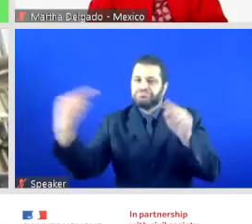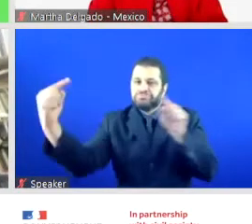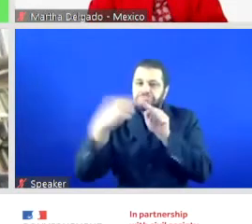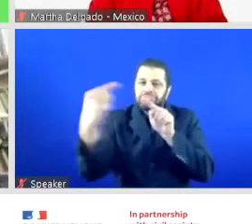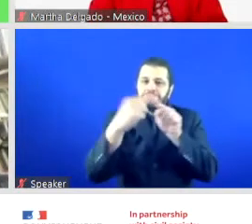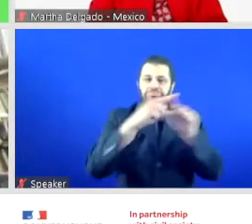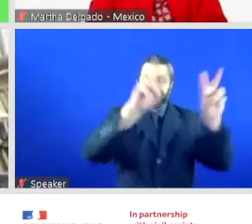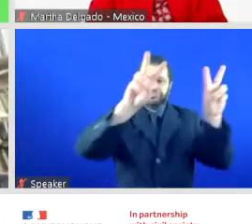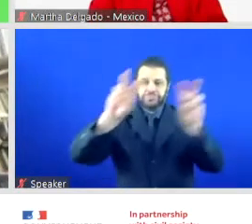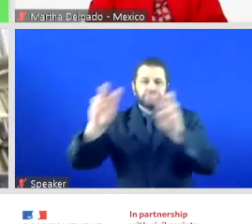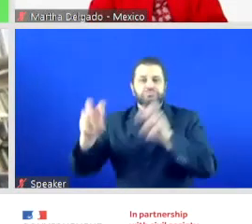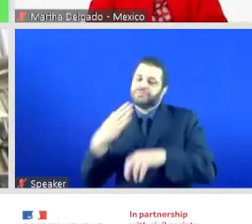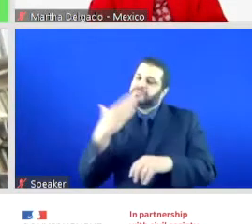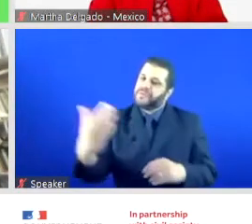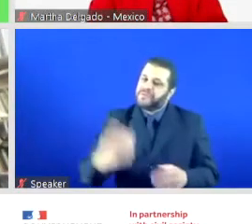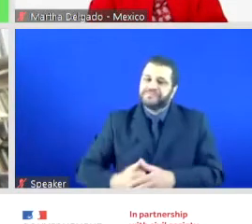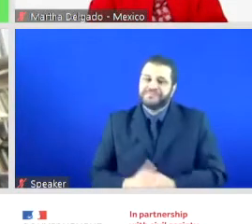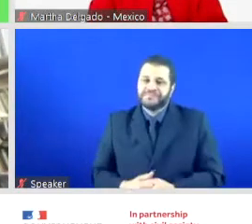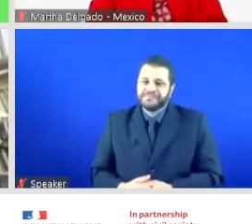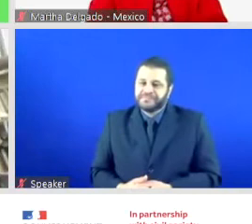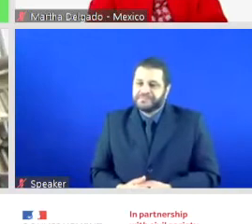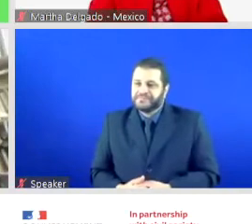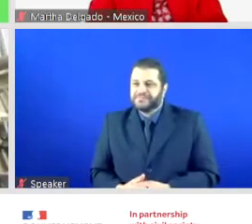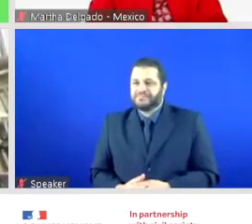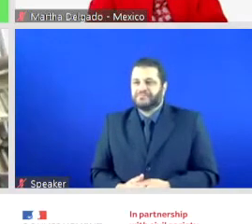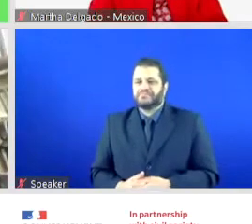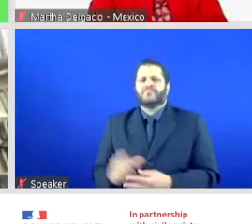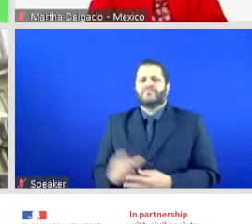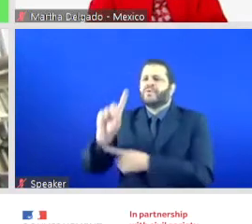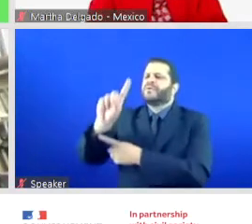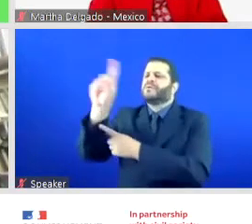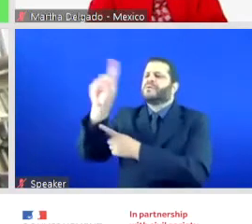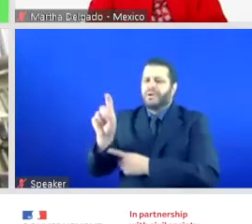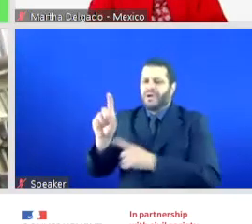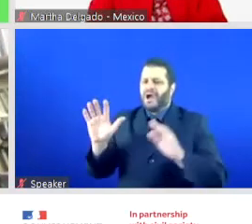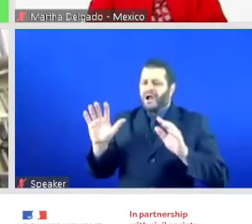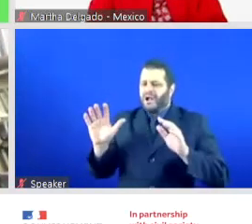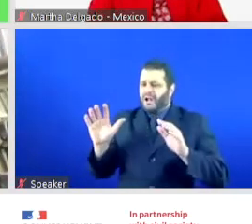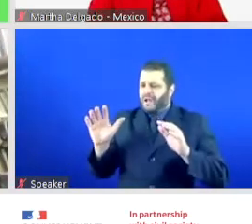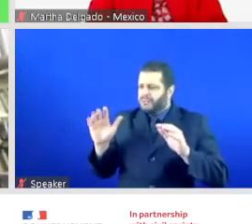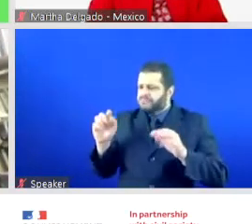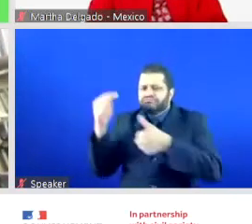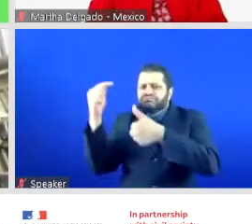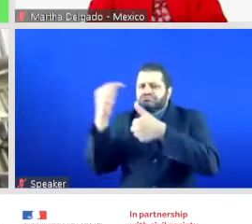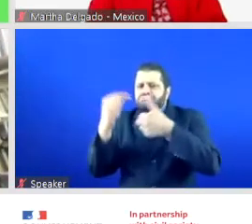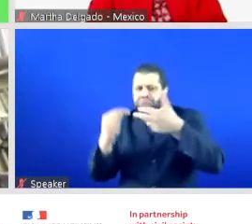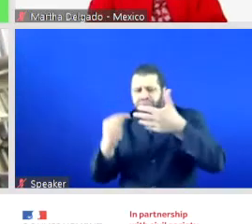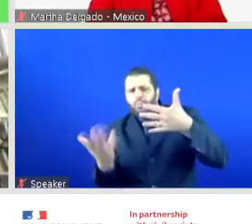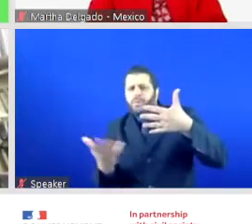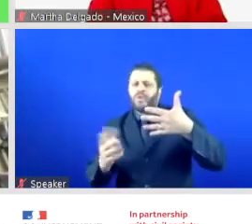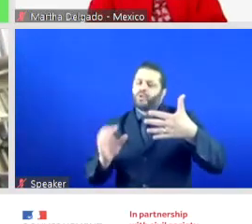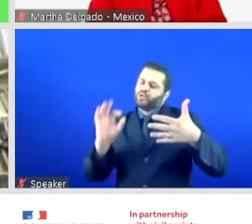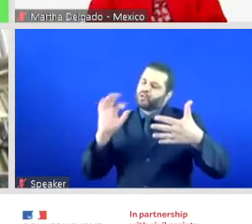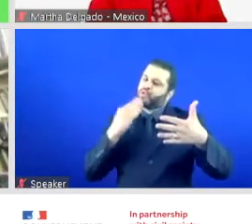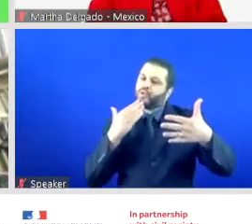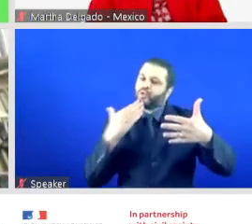good practices in your experience. What are some of the good practices that can be